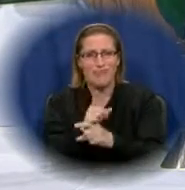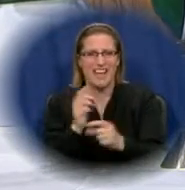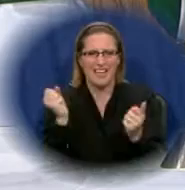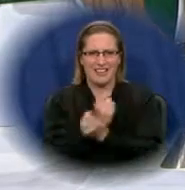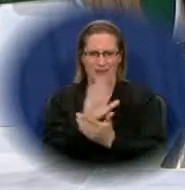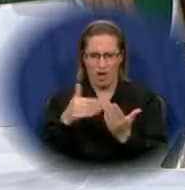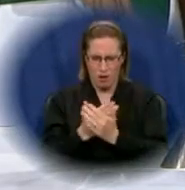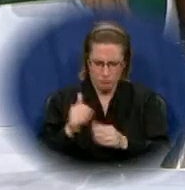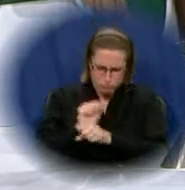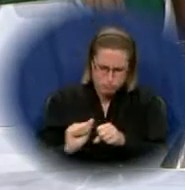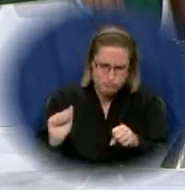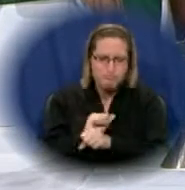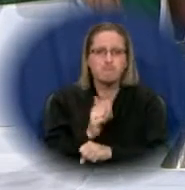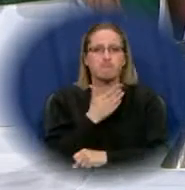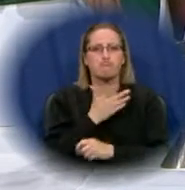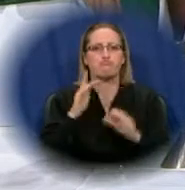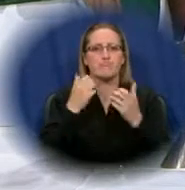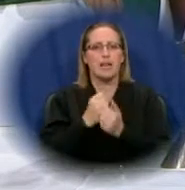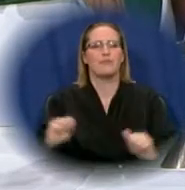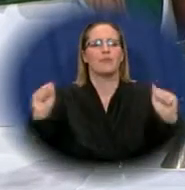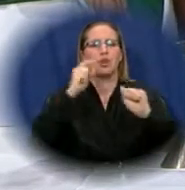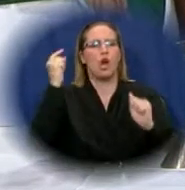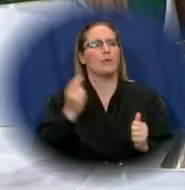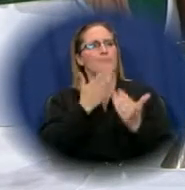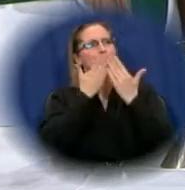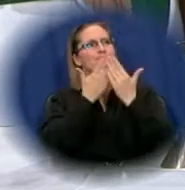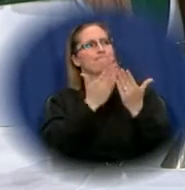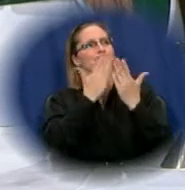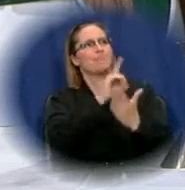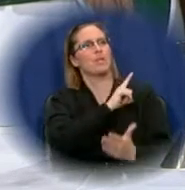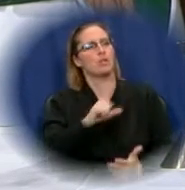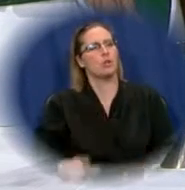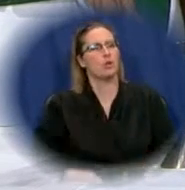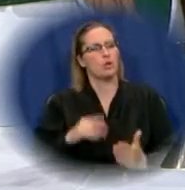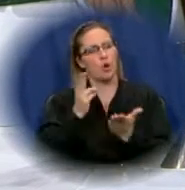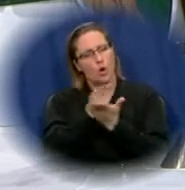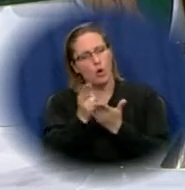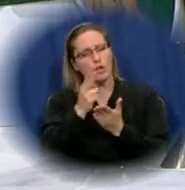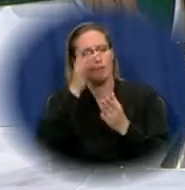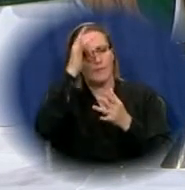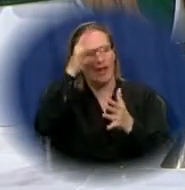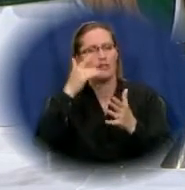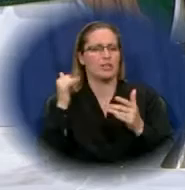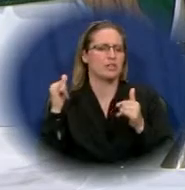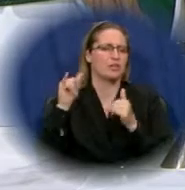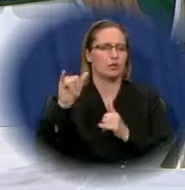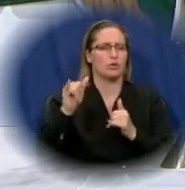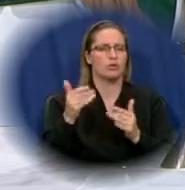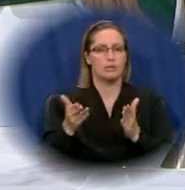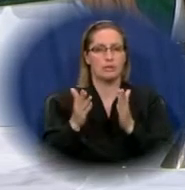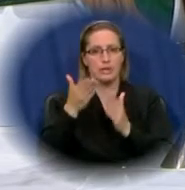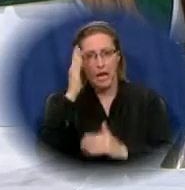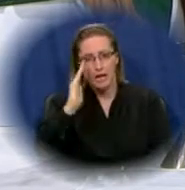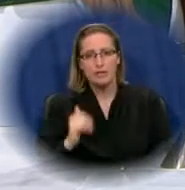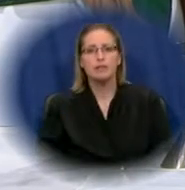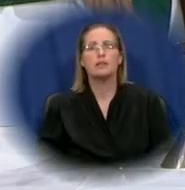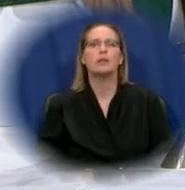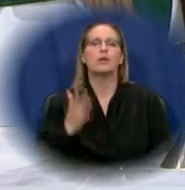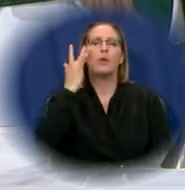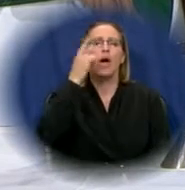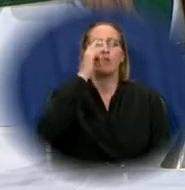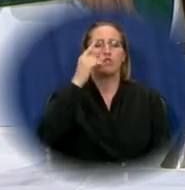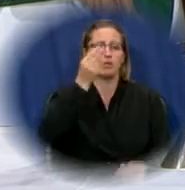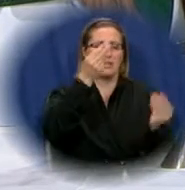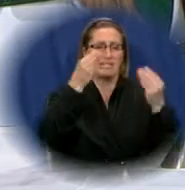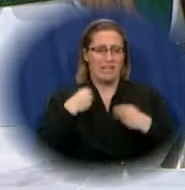our salvation, always and everywhere to give you thanks, Lord, Holy Father, Almighty and Eternal God. For you laid the foundations